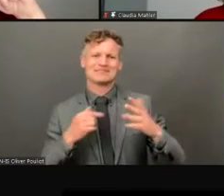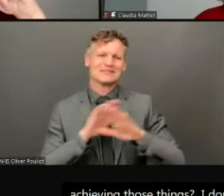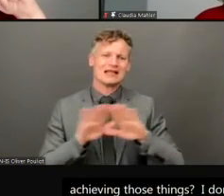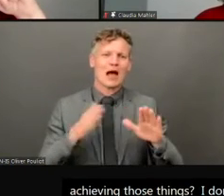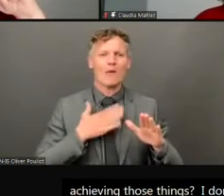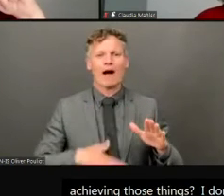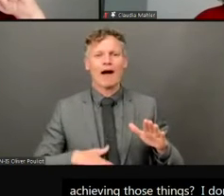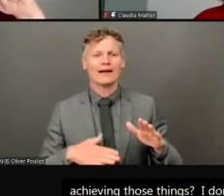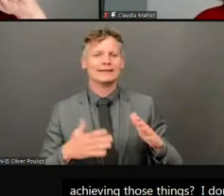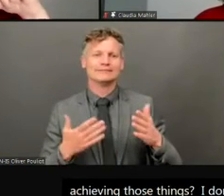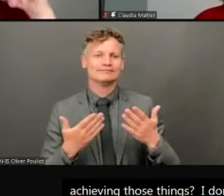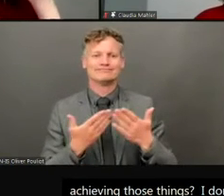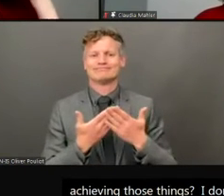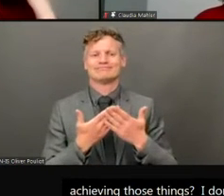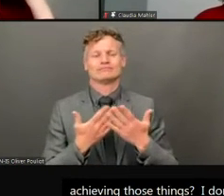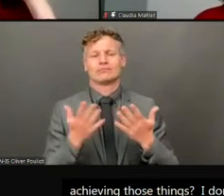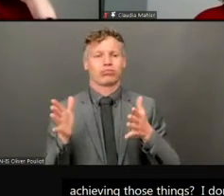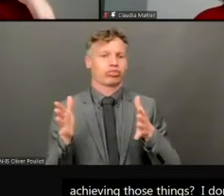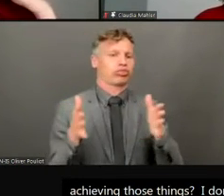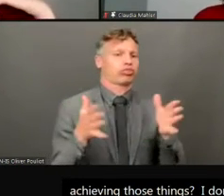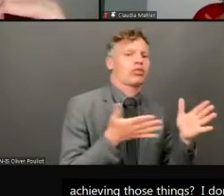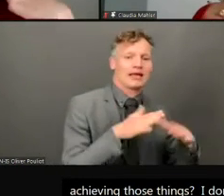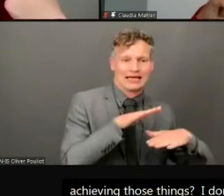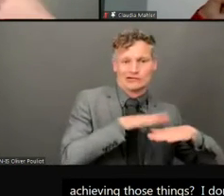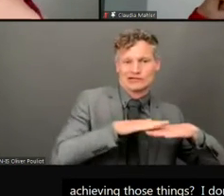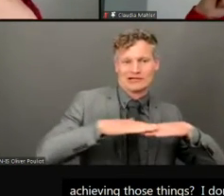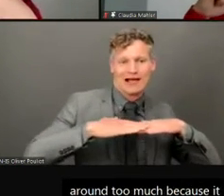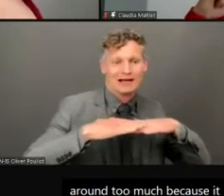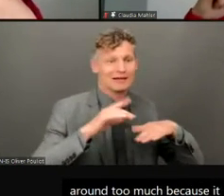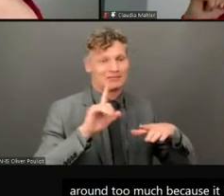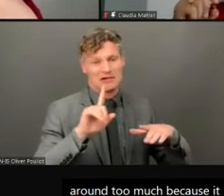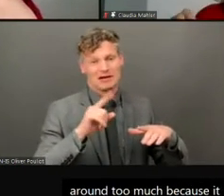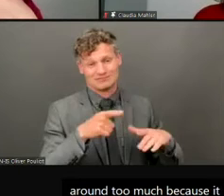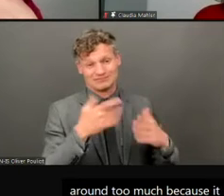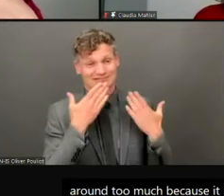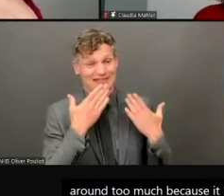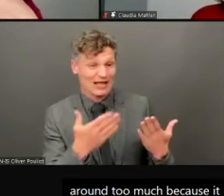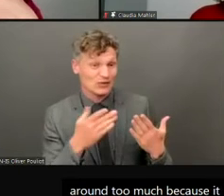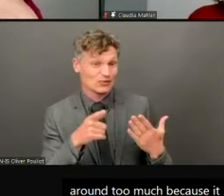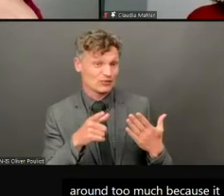but it's an excellent point. So thank you if you had comments on that.